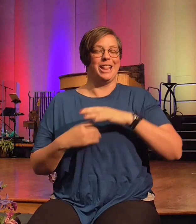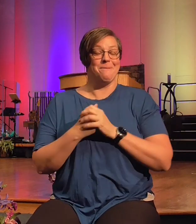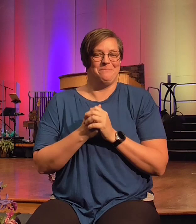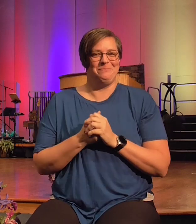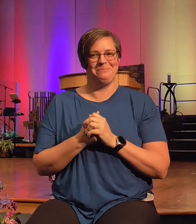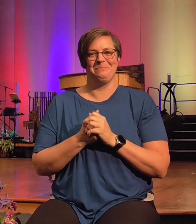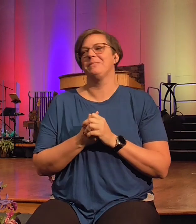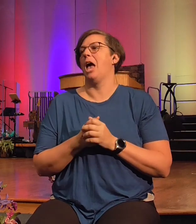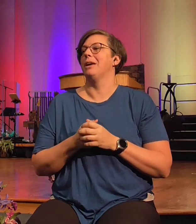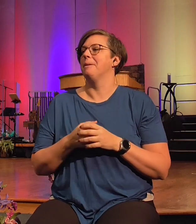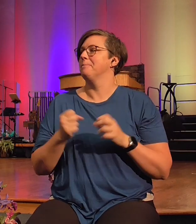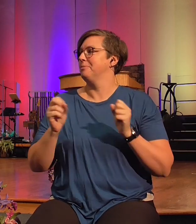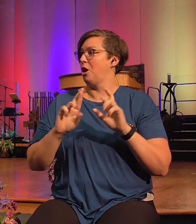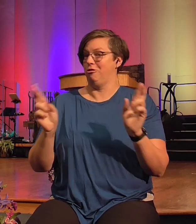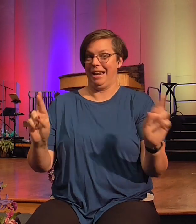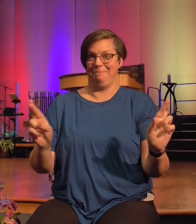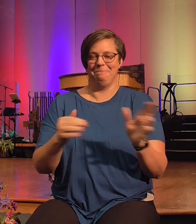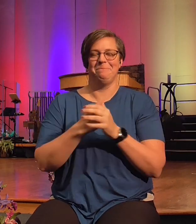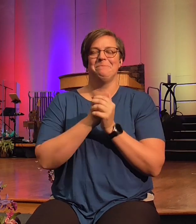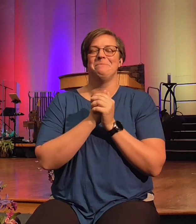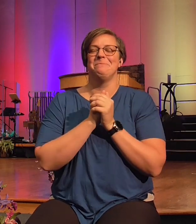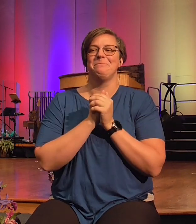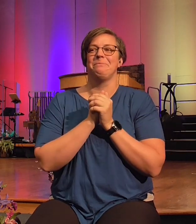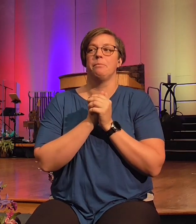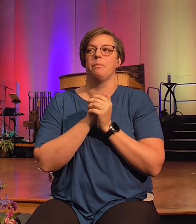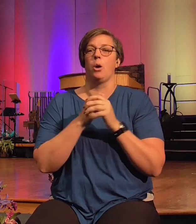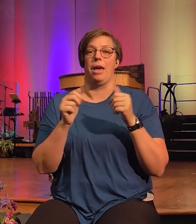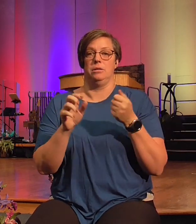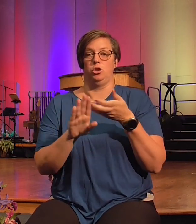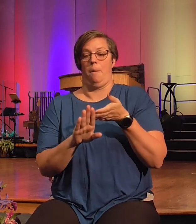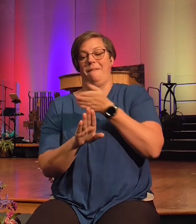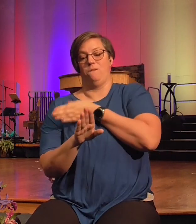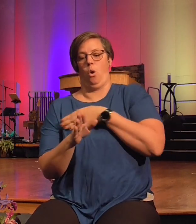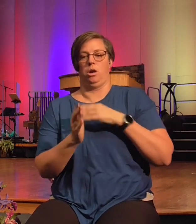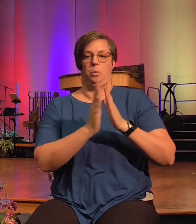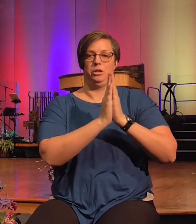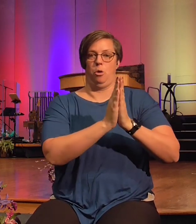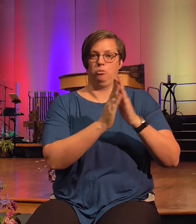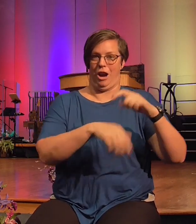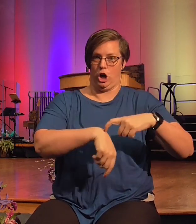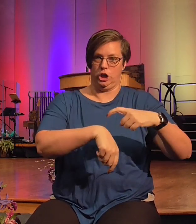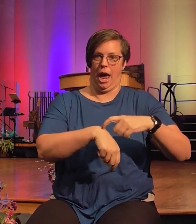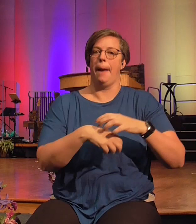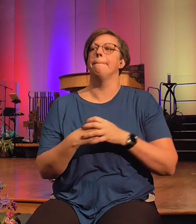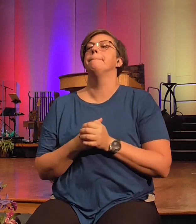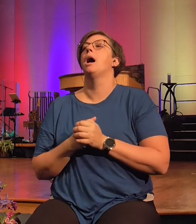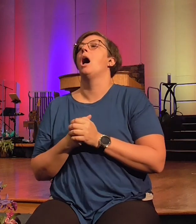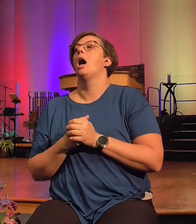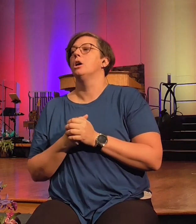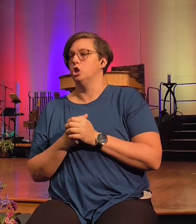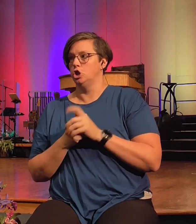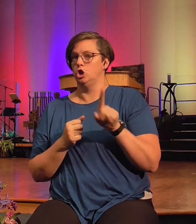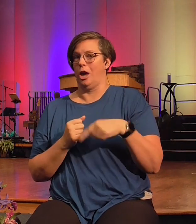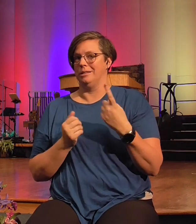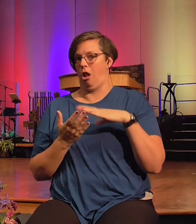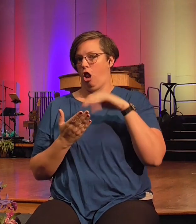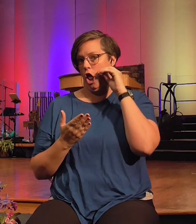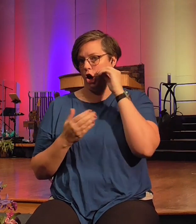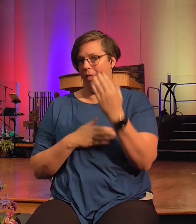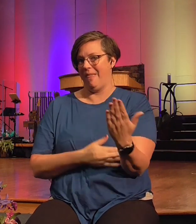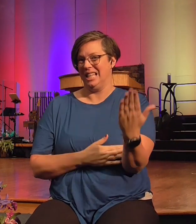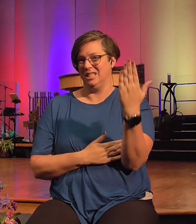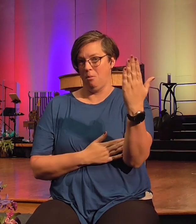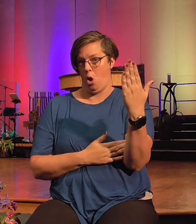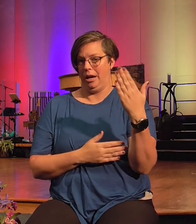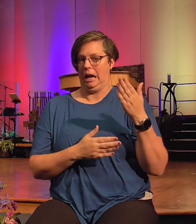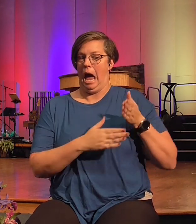go for service. Hey, before we head into our prayer time today, we just learned this morning, right after